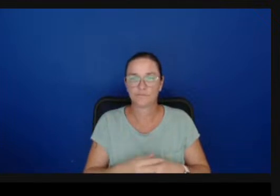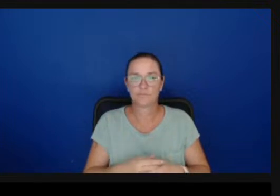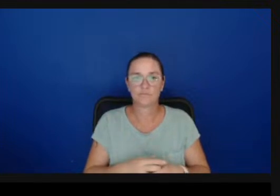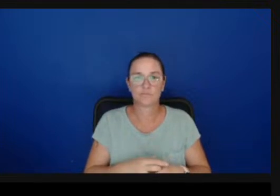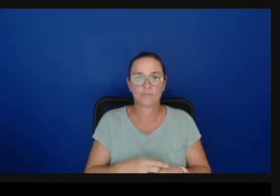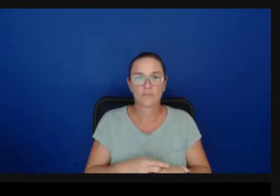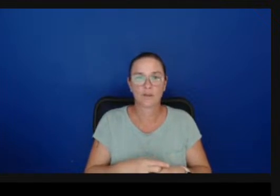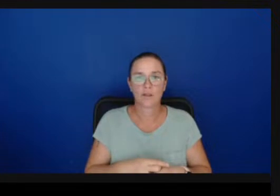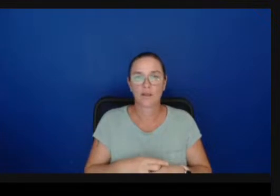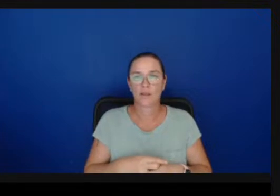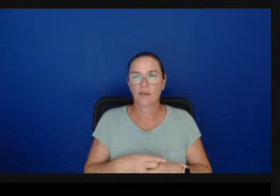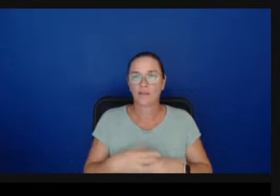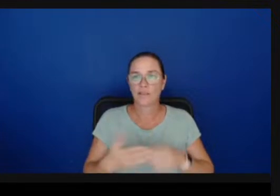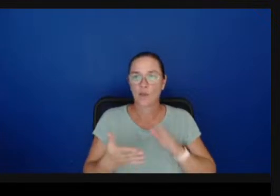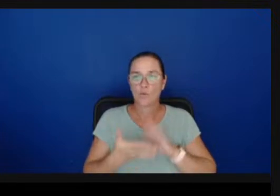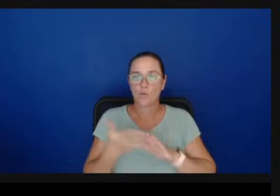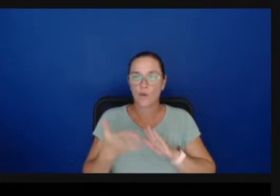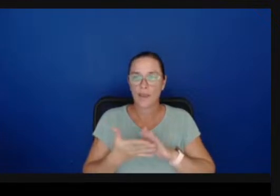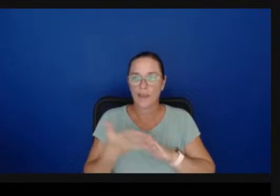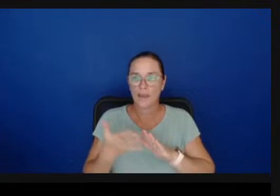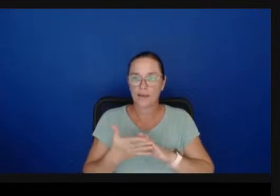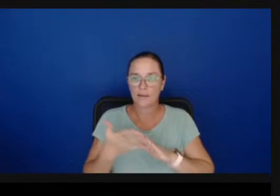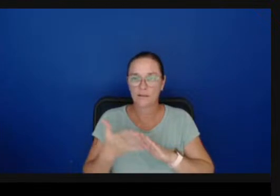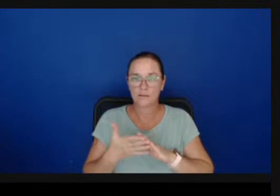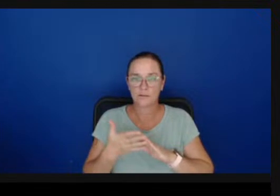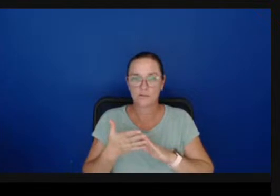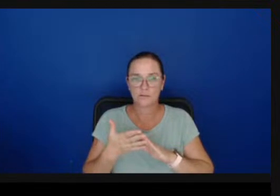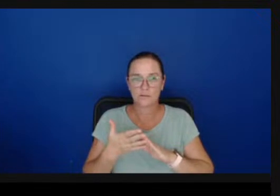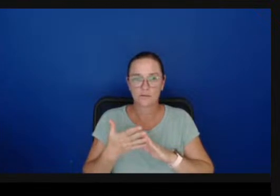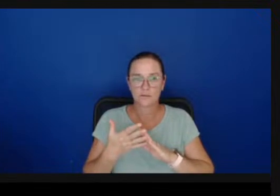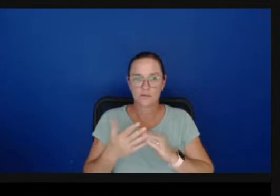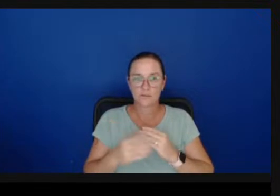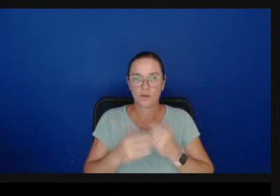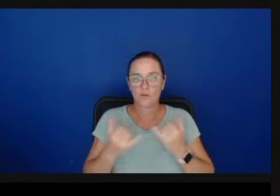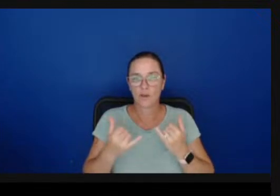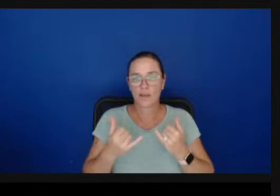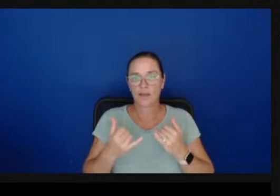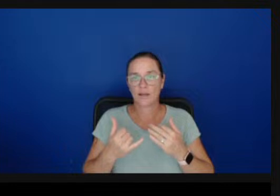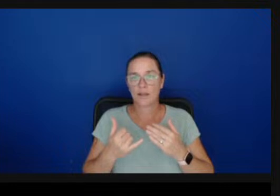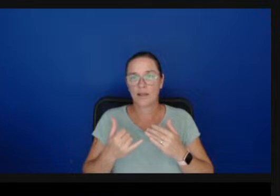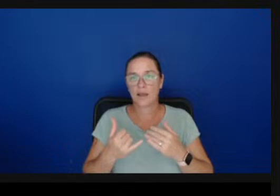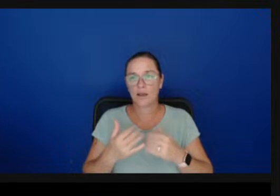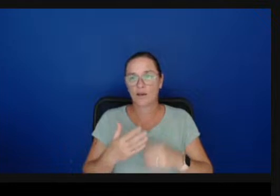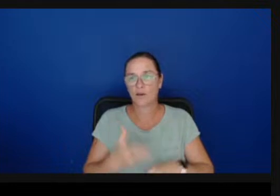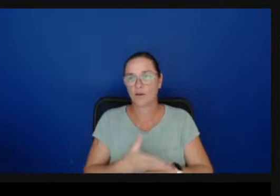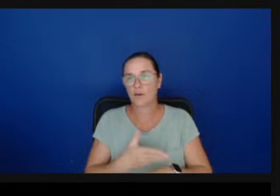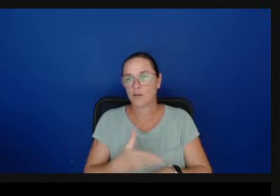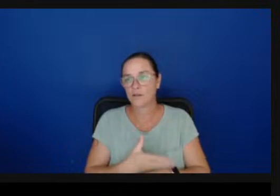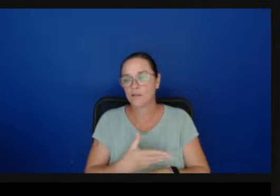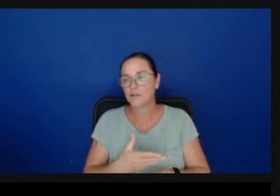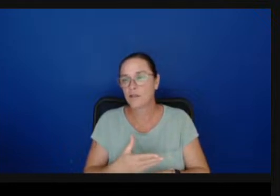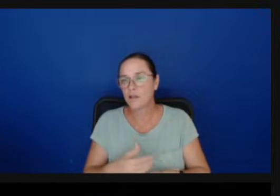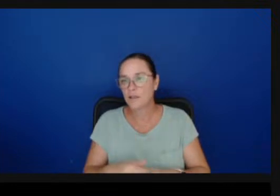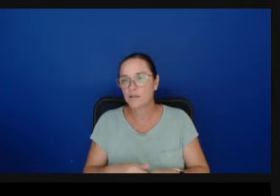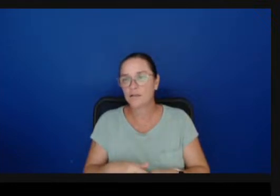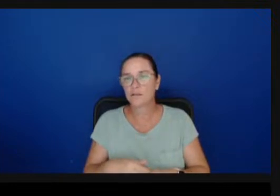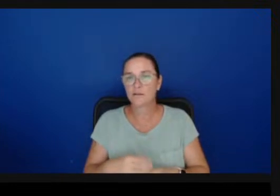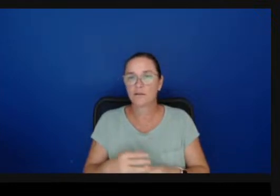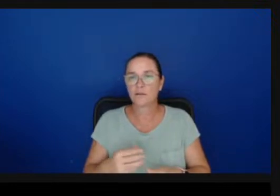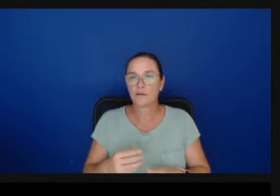They ran it. Well, right now they're optimizing Lava 2D to be run on Hub and